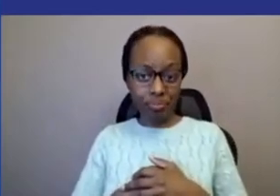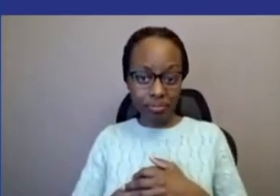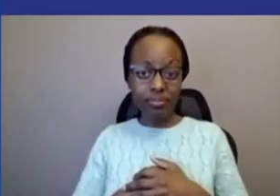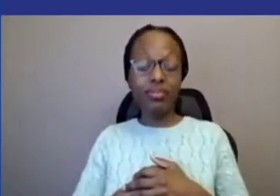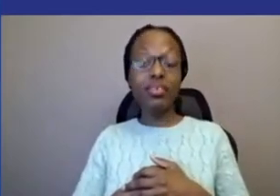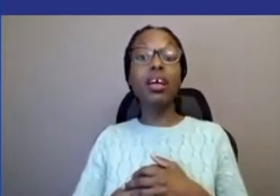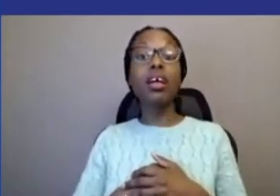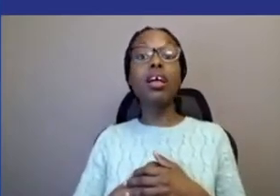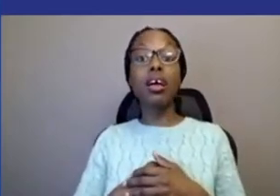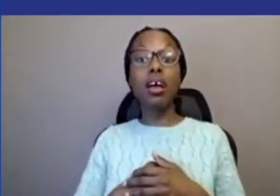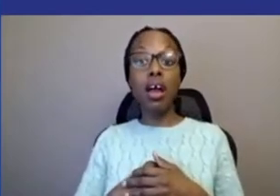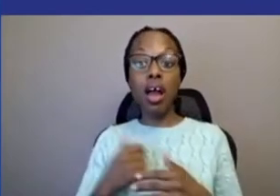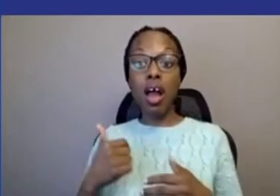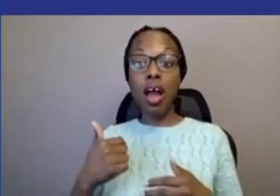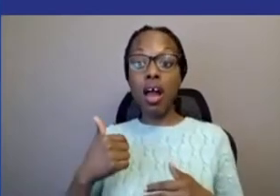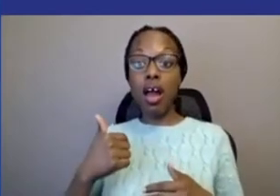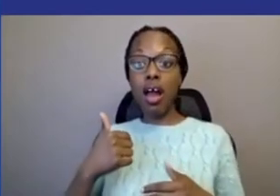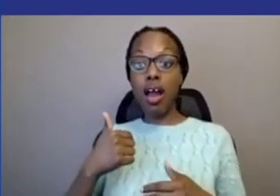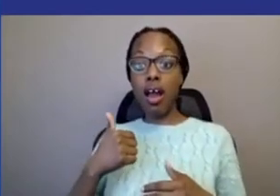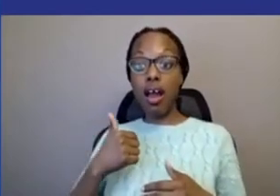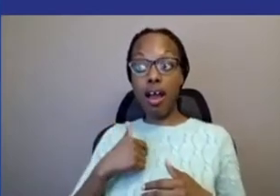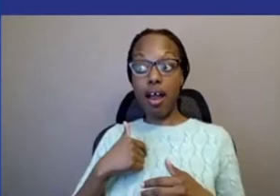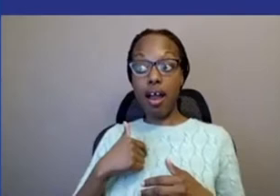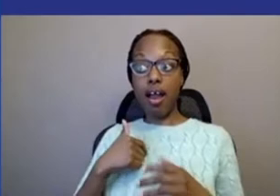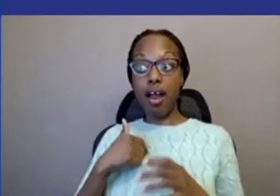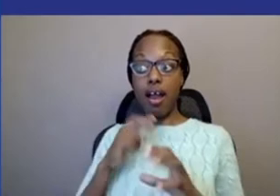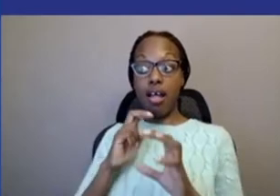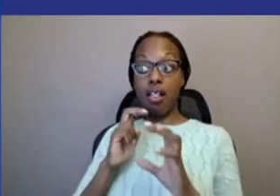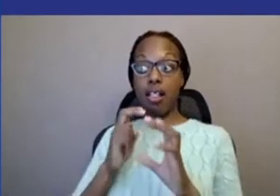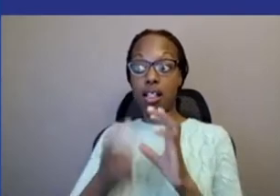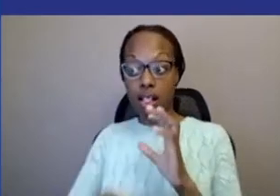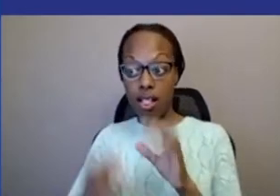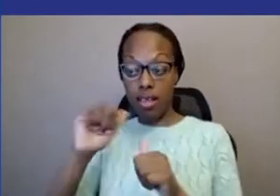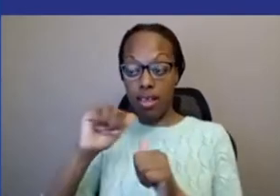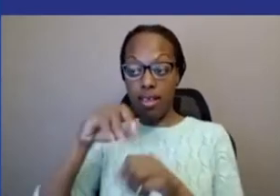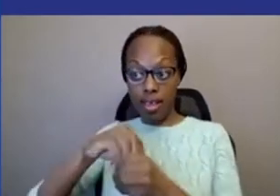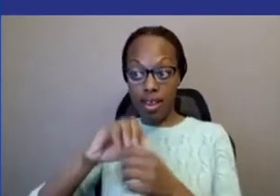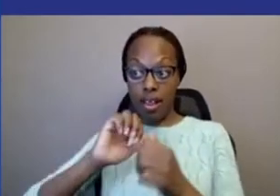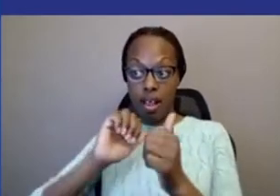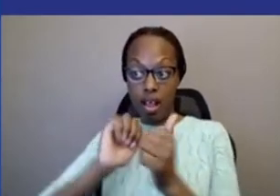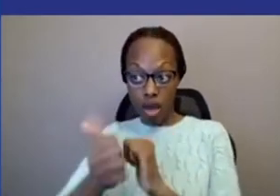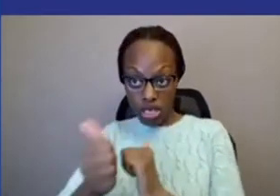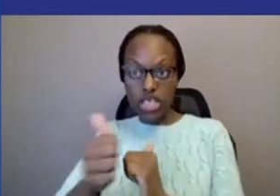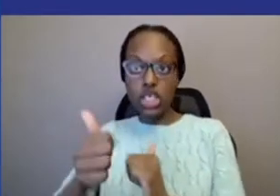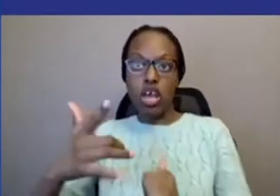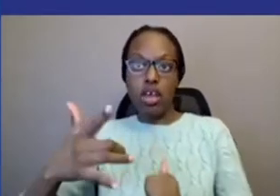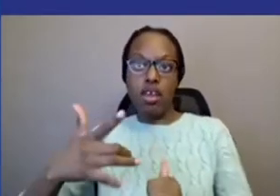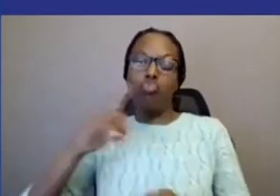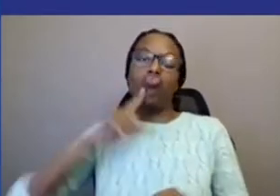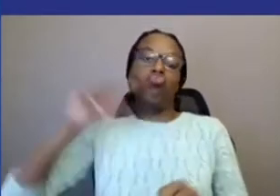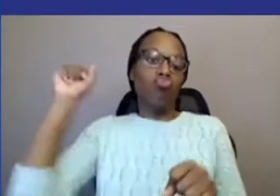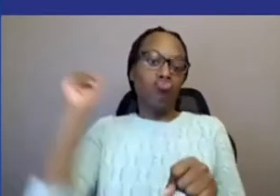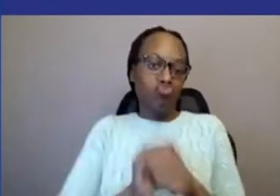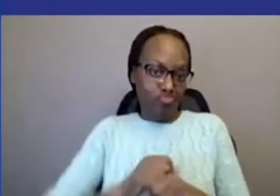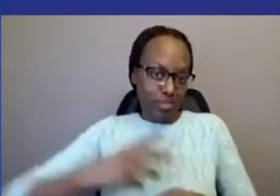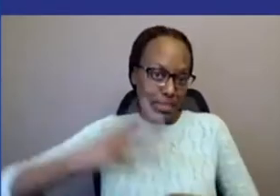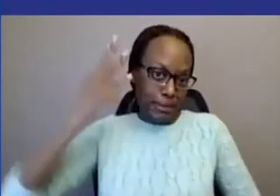until I experienced it within the arena of a competition, which is an actual ball where people vogue and compete.